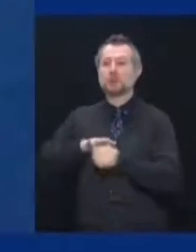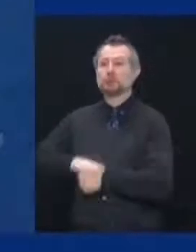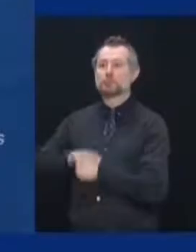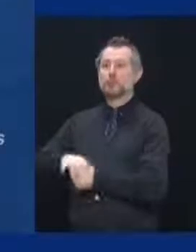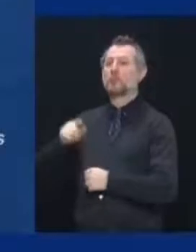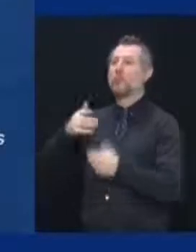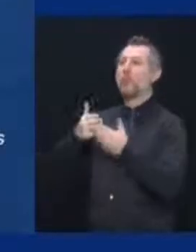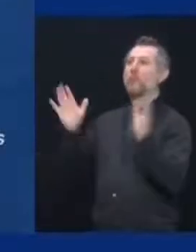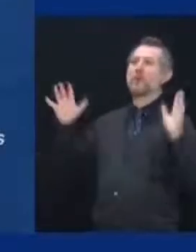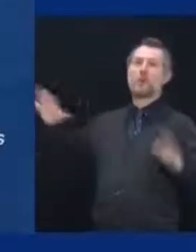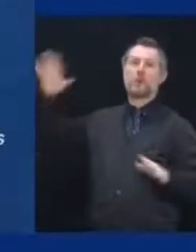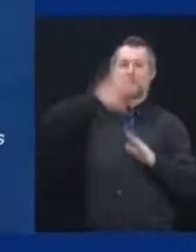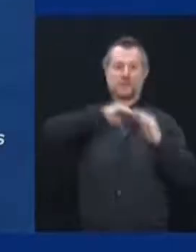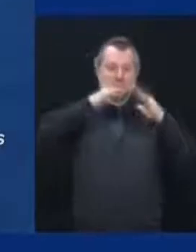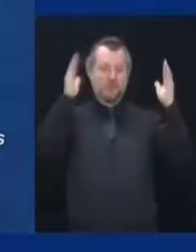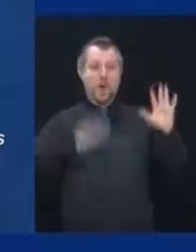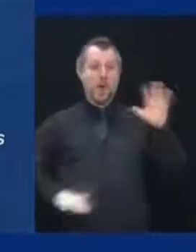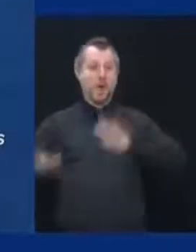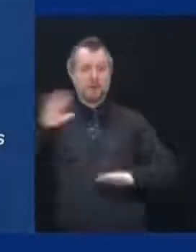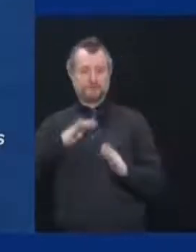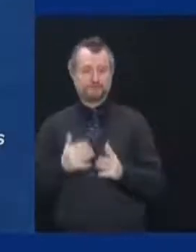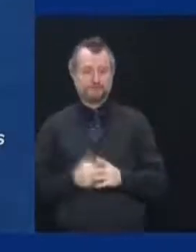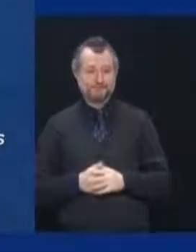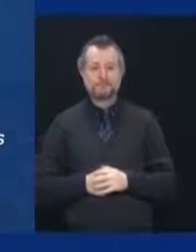distribution network.